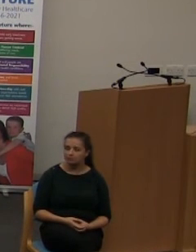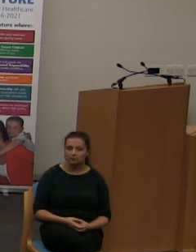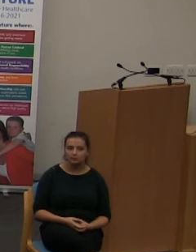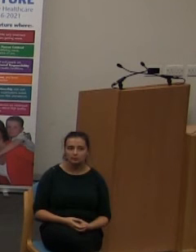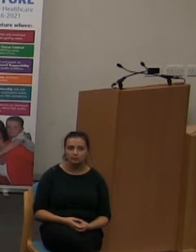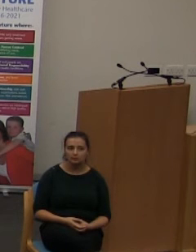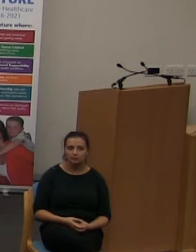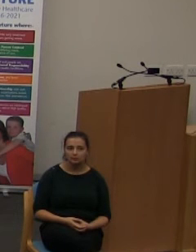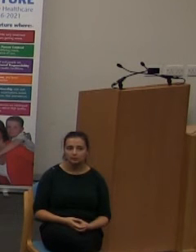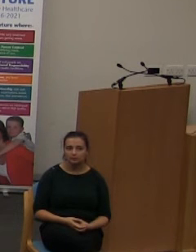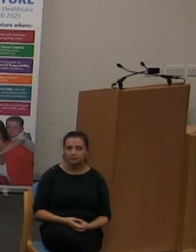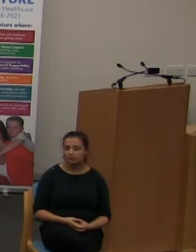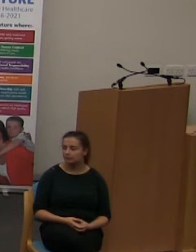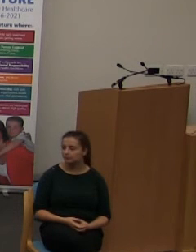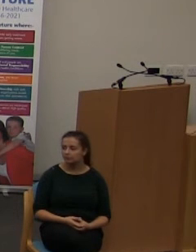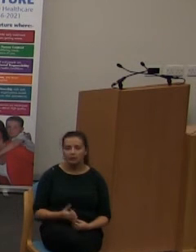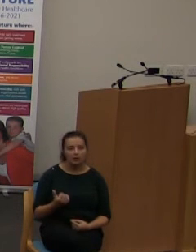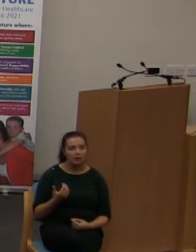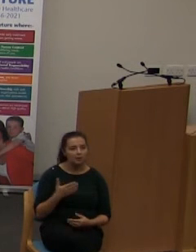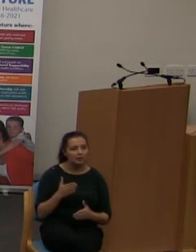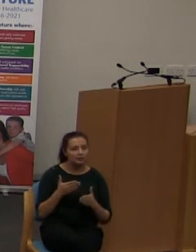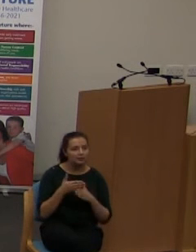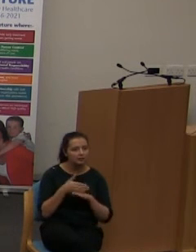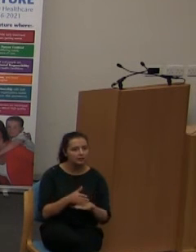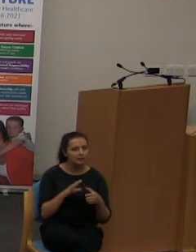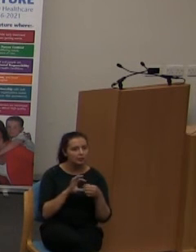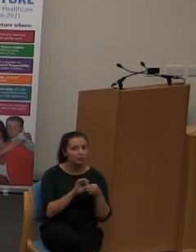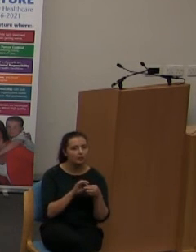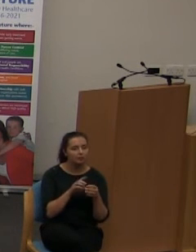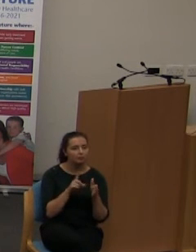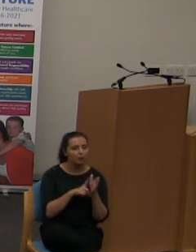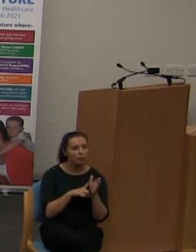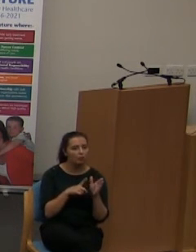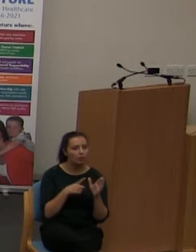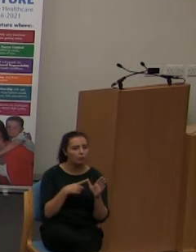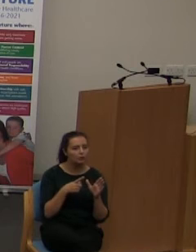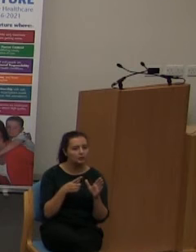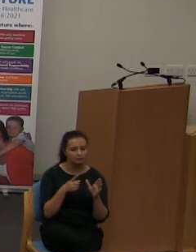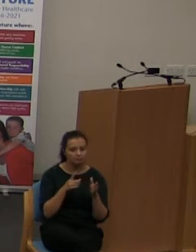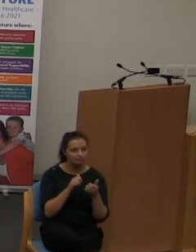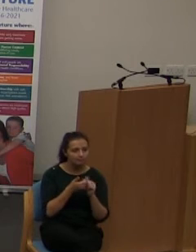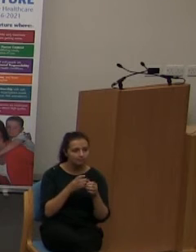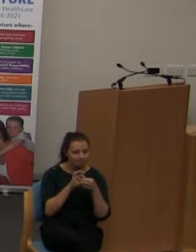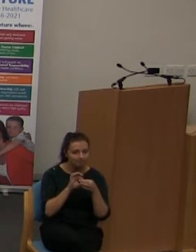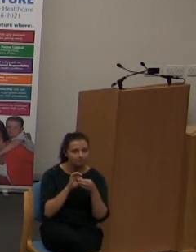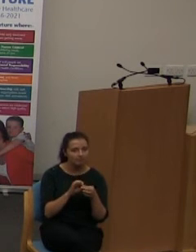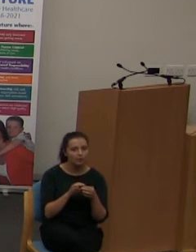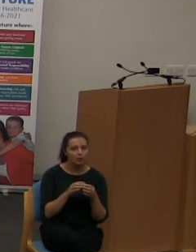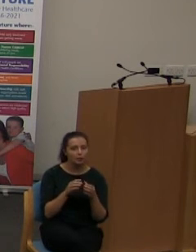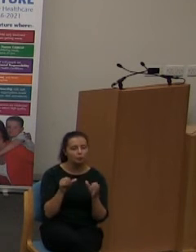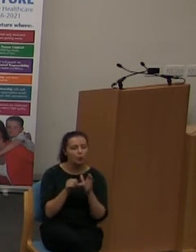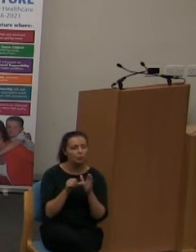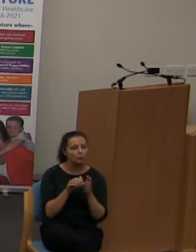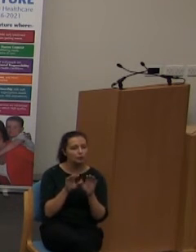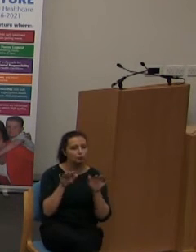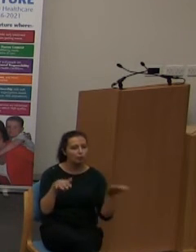Okay, you know that we've been working hard with our local authority colleagues around public transport. There are issues, particularly in the rural areas,